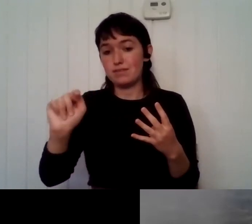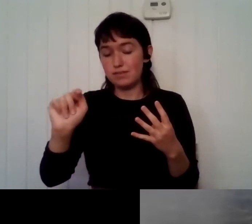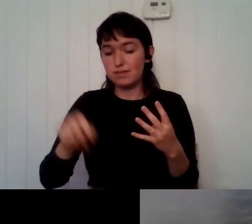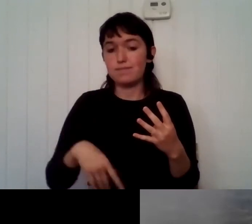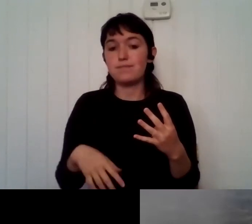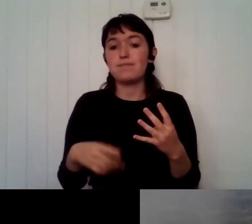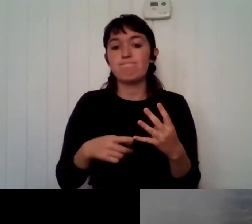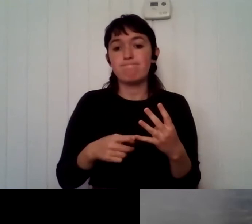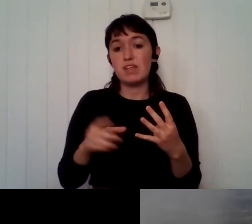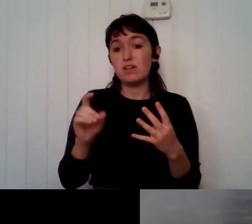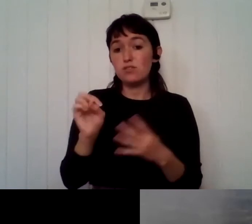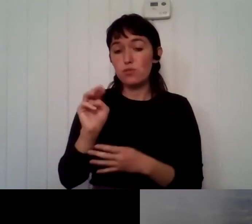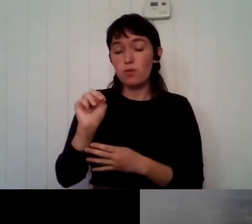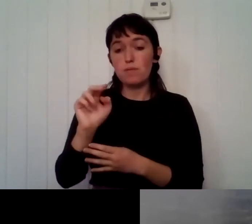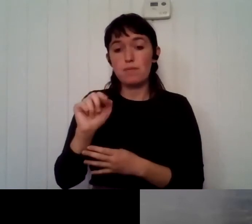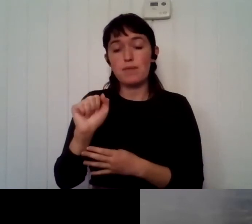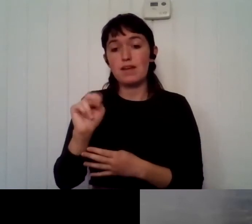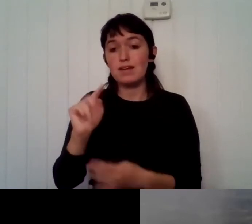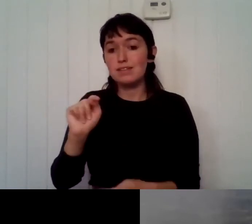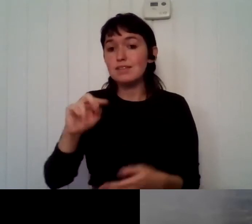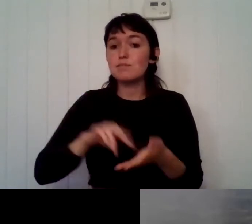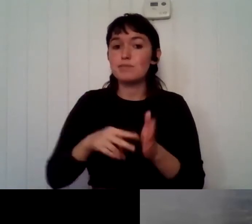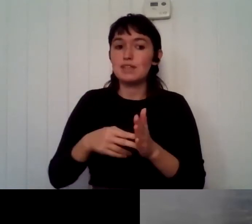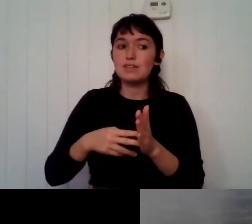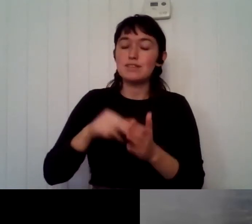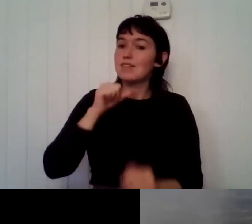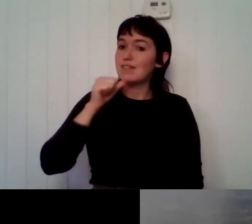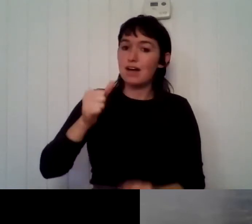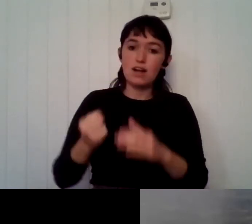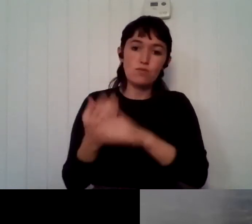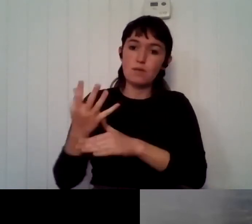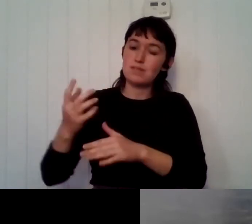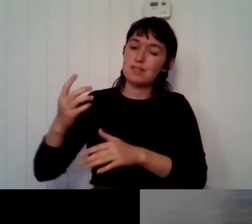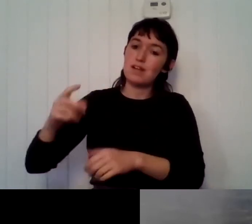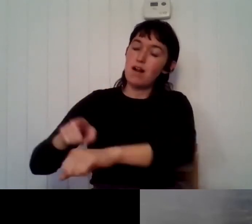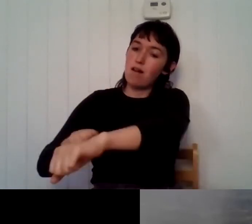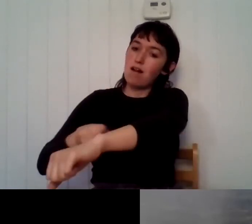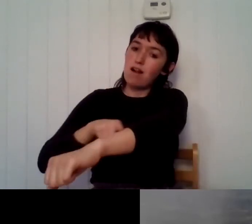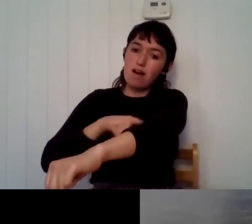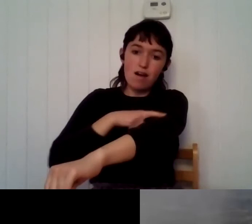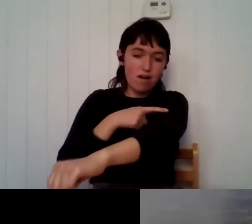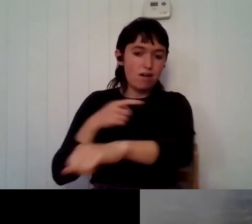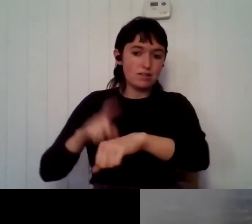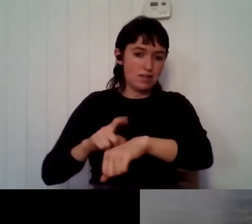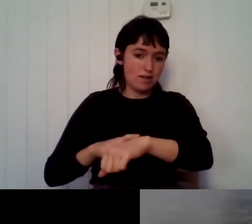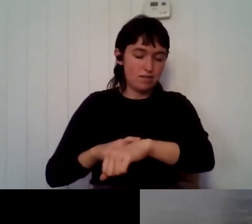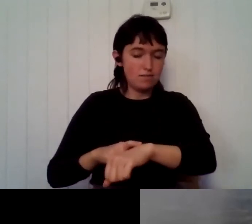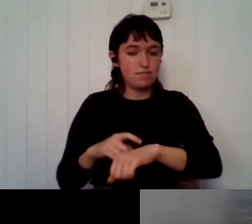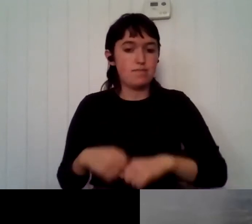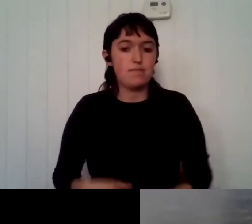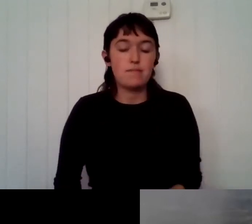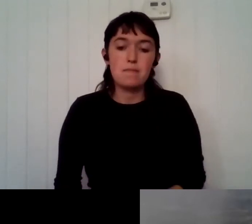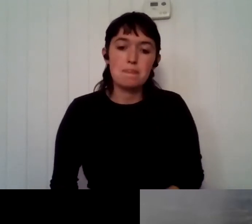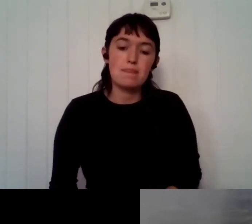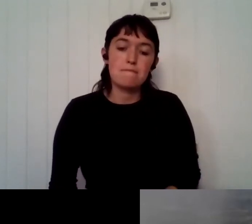long time, not only in comparison to our lives, but to their geologic history. So